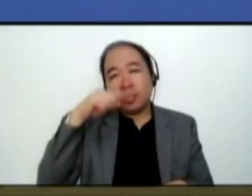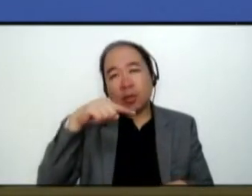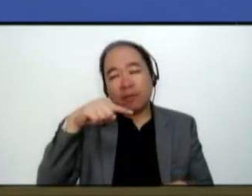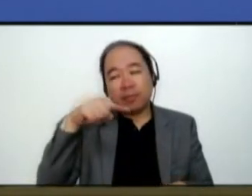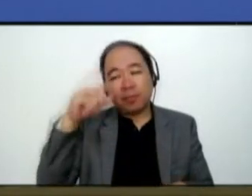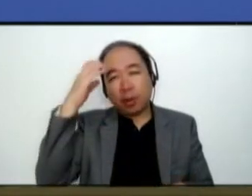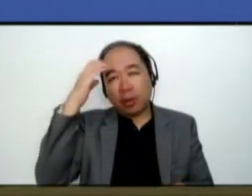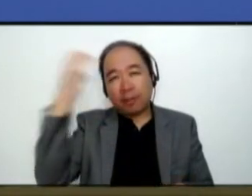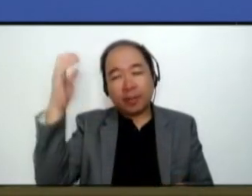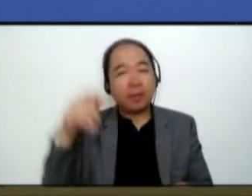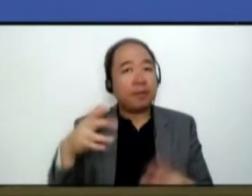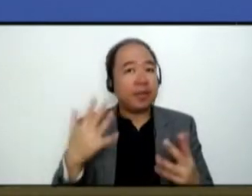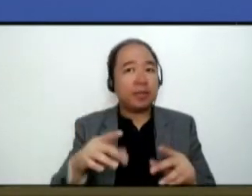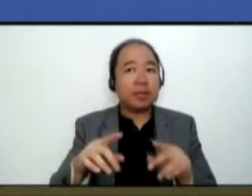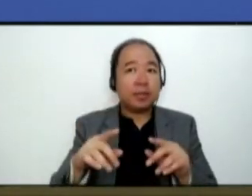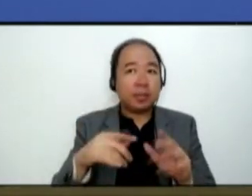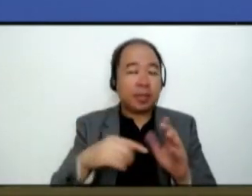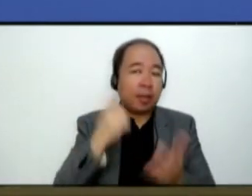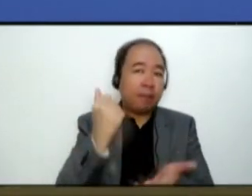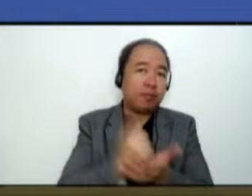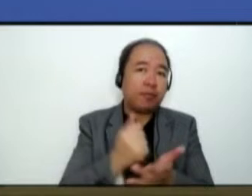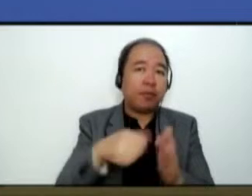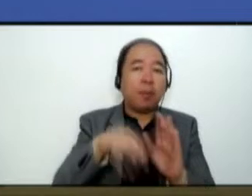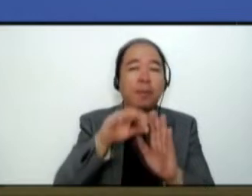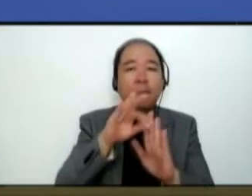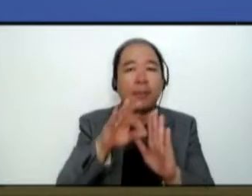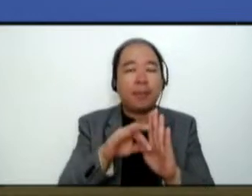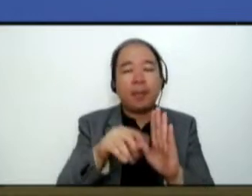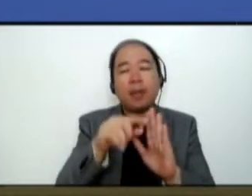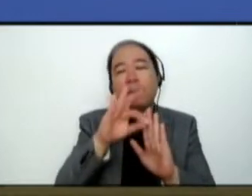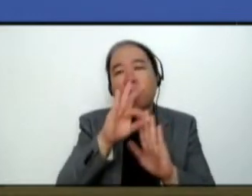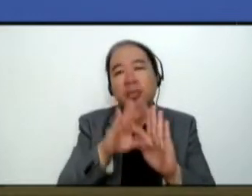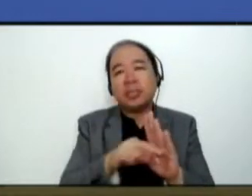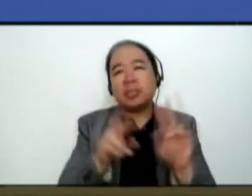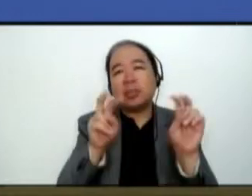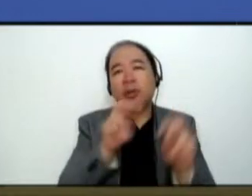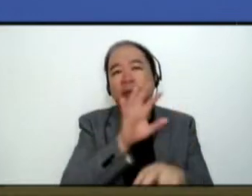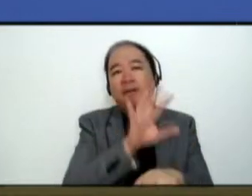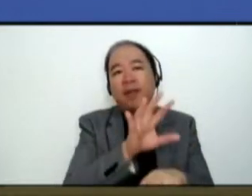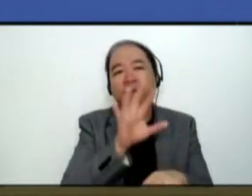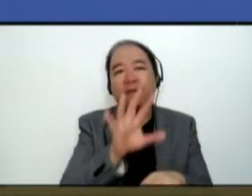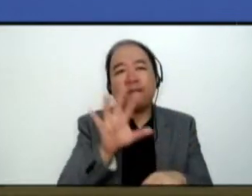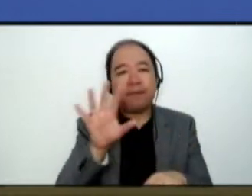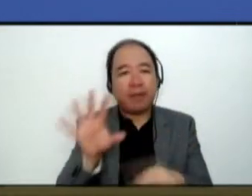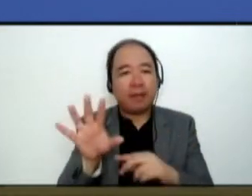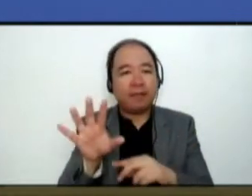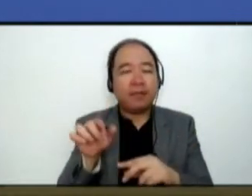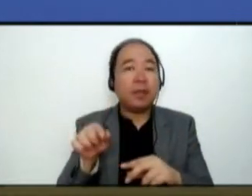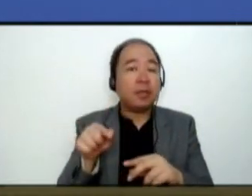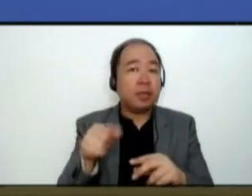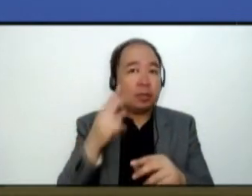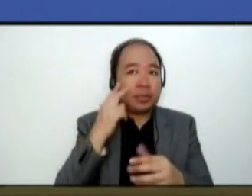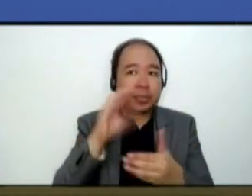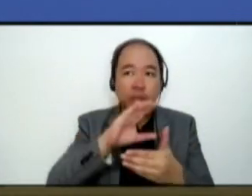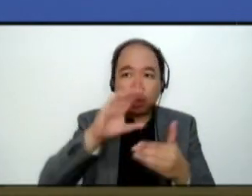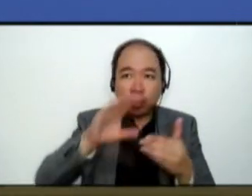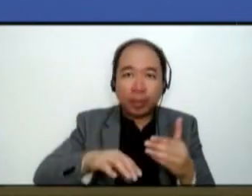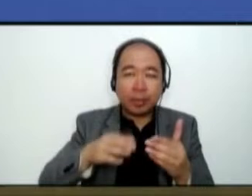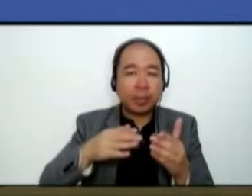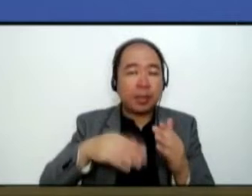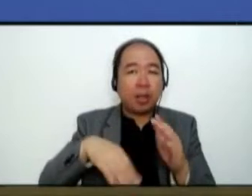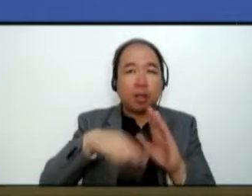to address the population crisis called 5x5, Let's Turn the Tide. This comprehensive initiative